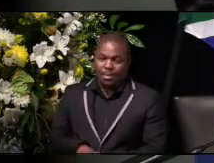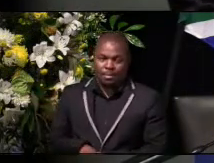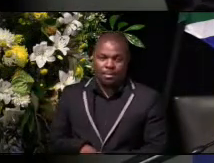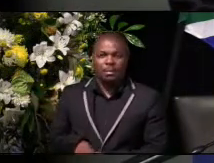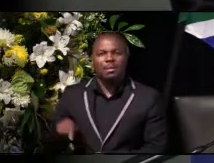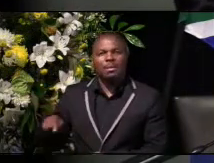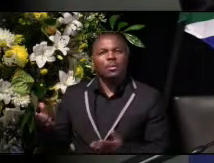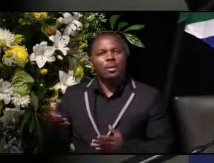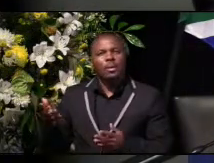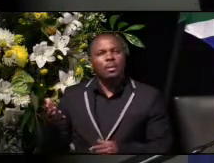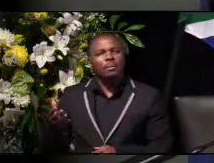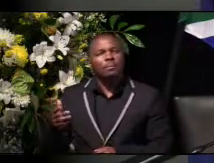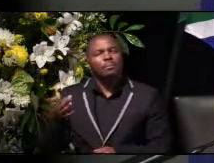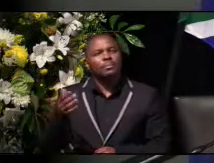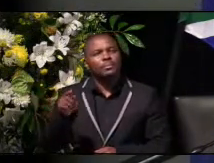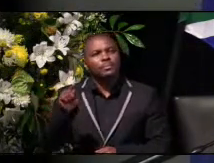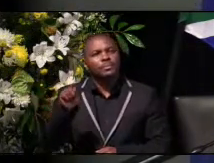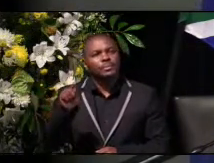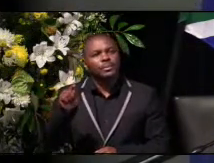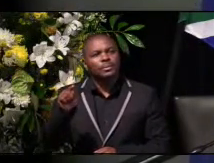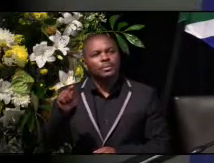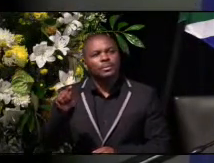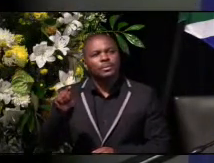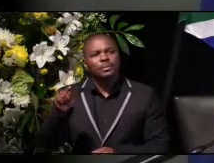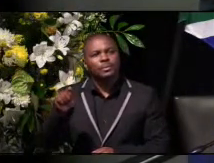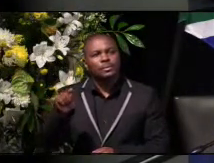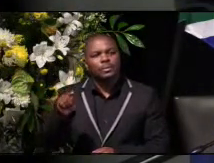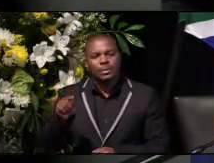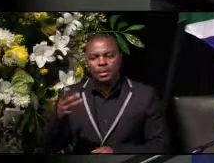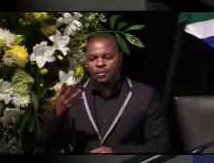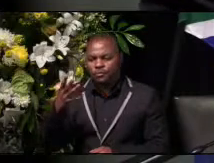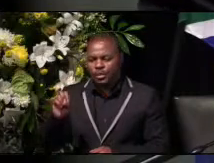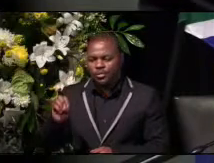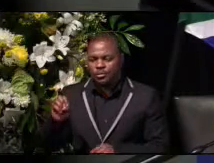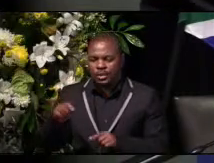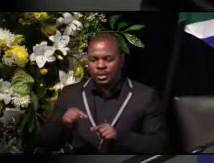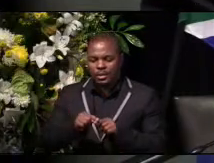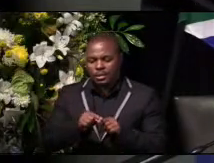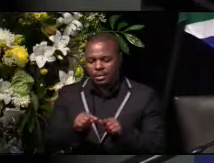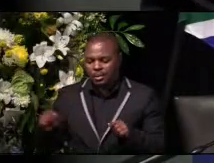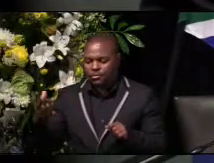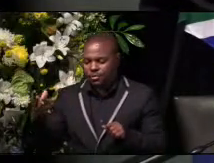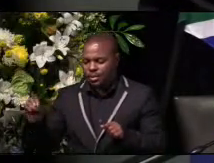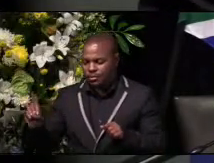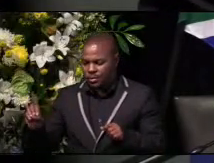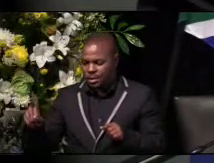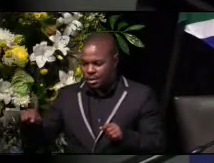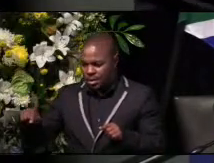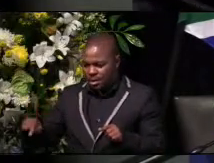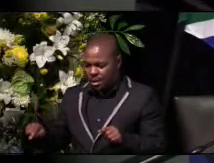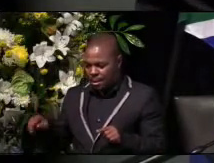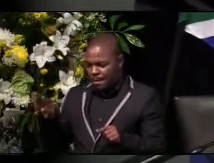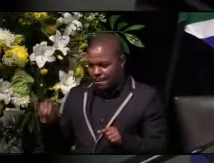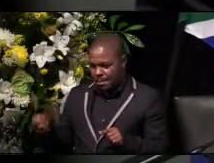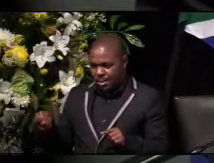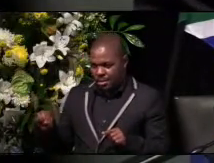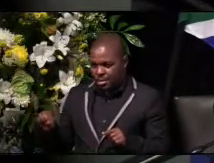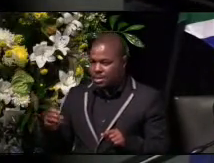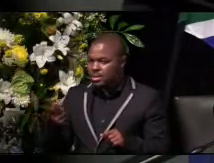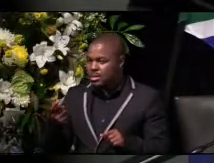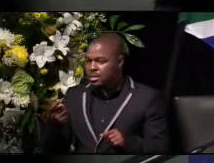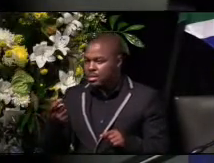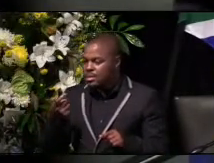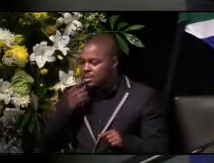which is located in a in a surrounding 50 by 50 meters meter stone wall